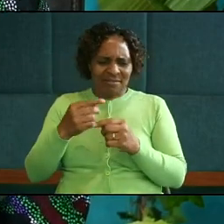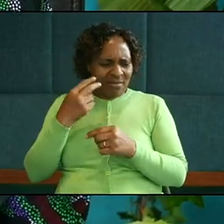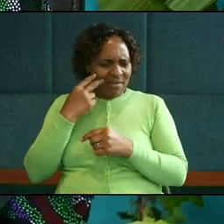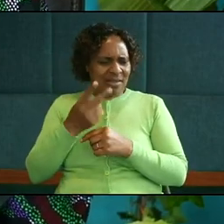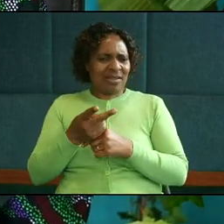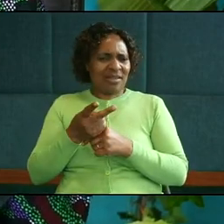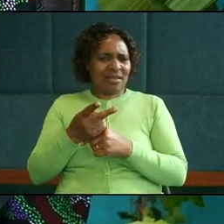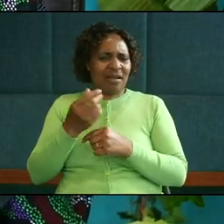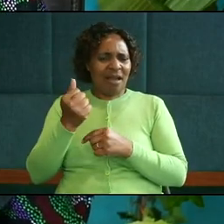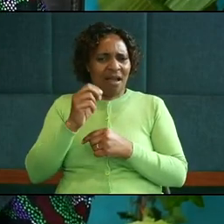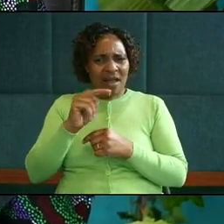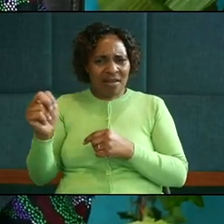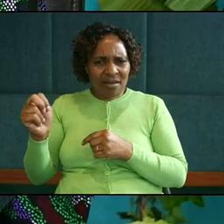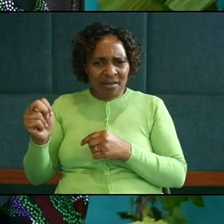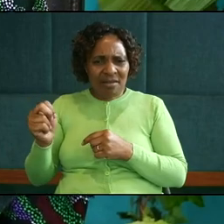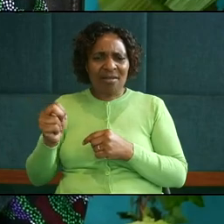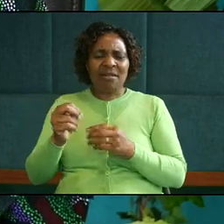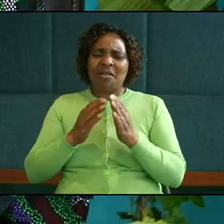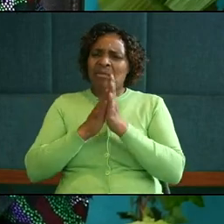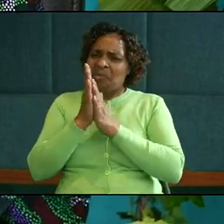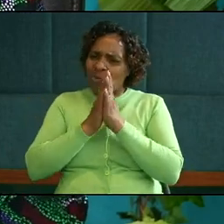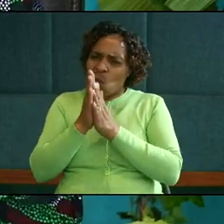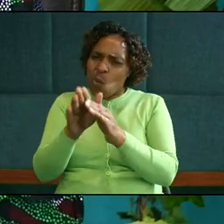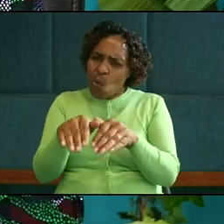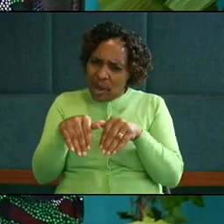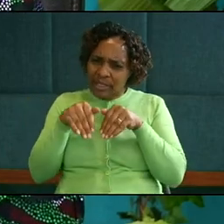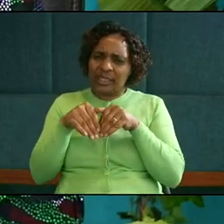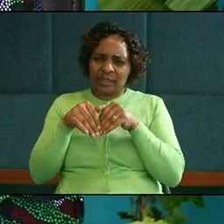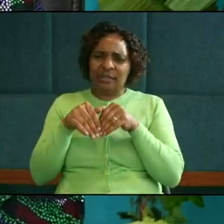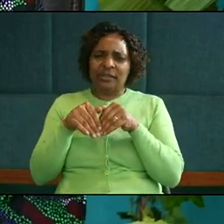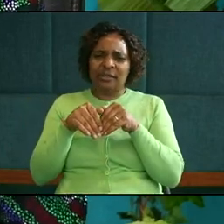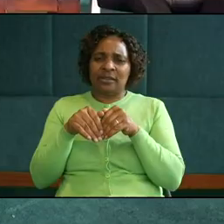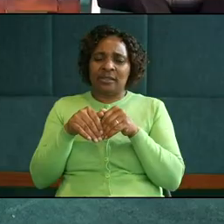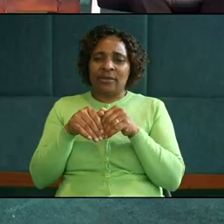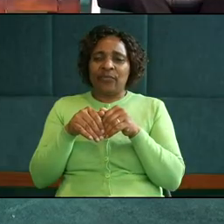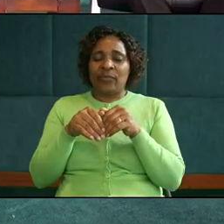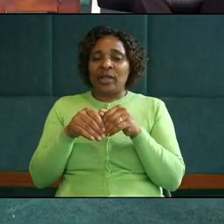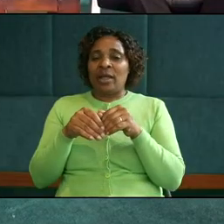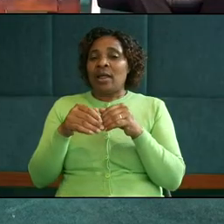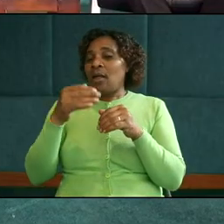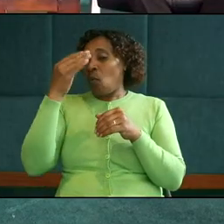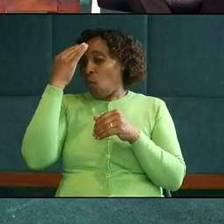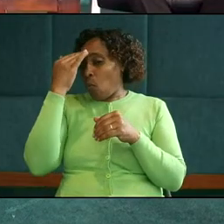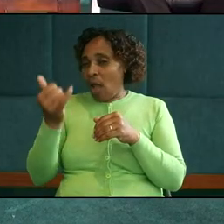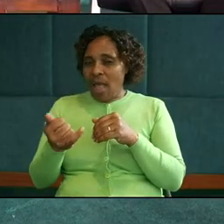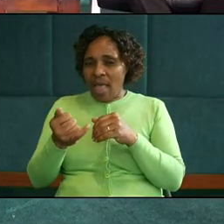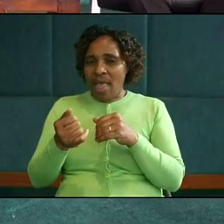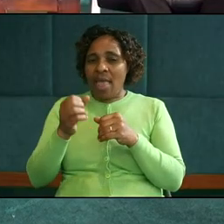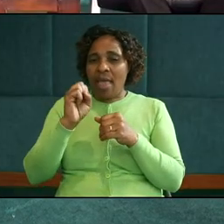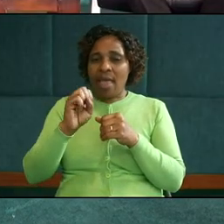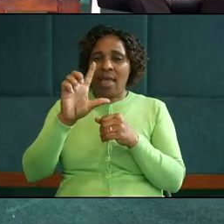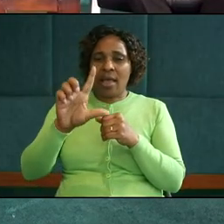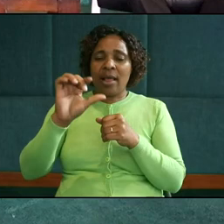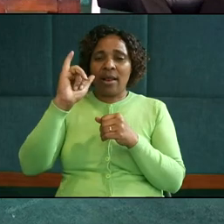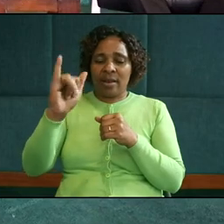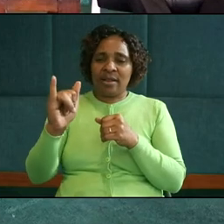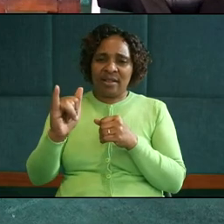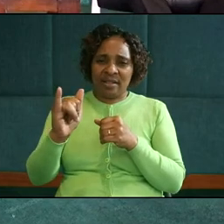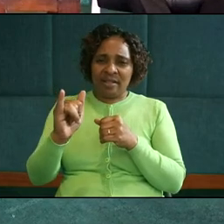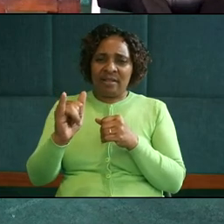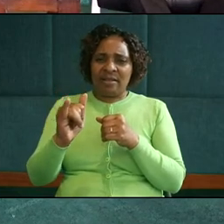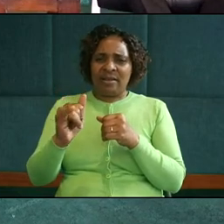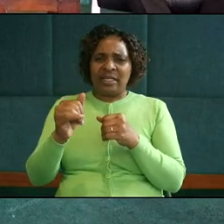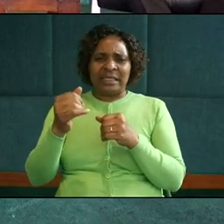yes. Hannah was anxious. She was anxious. She was anxious. And you know, that's probably why, perhaps even Ellie, as you rightfully put it, you know, that's